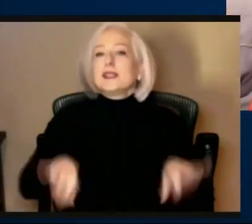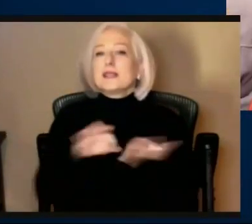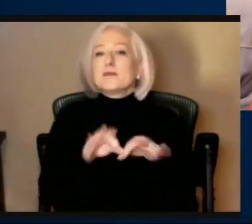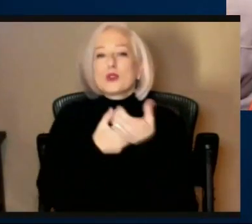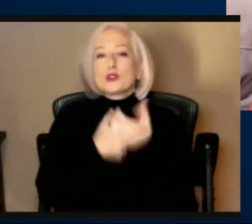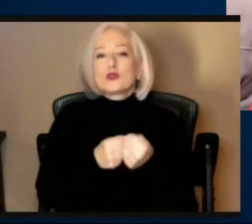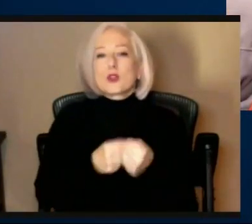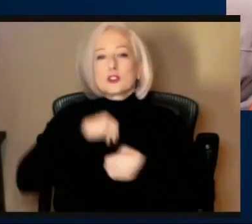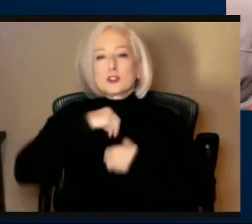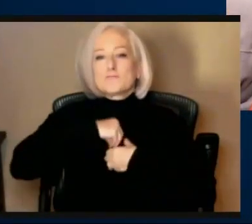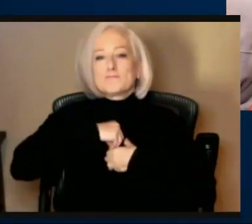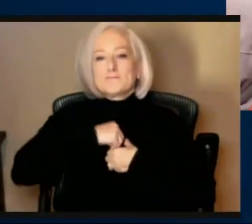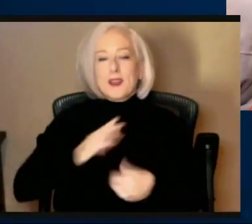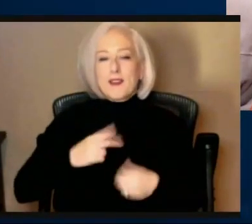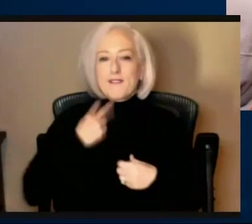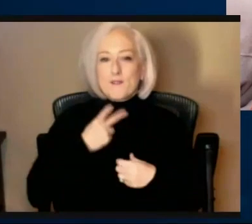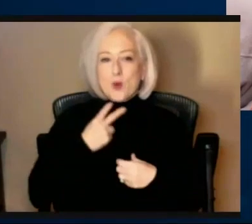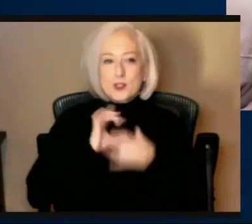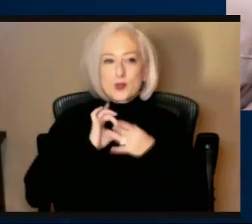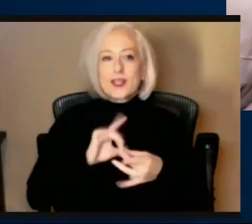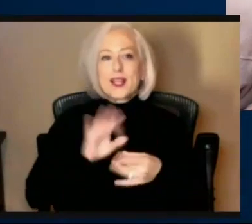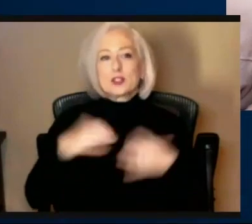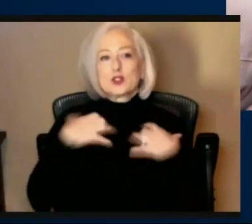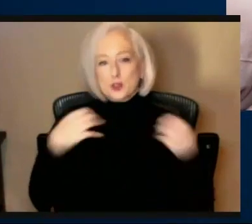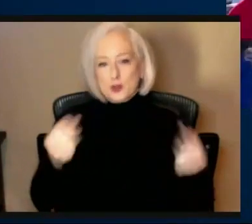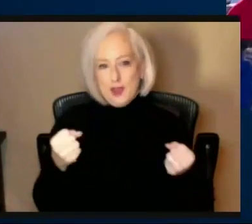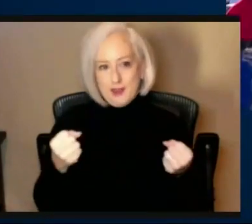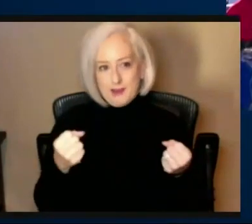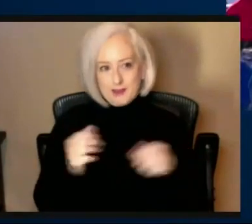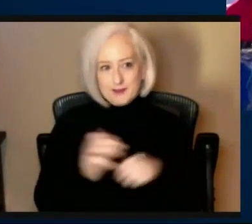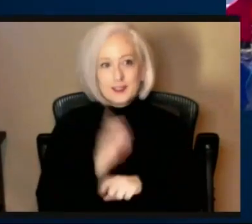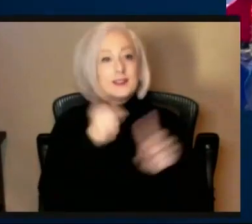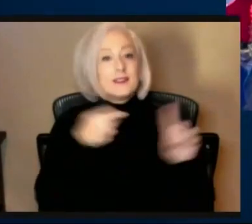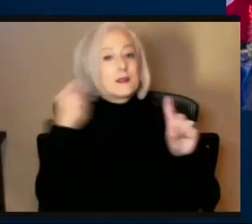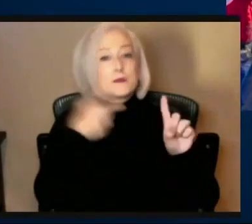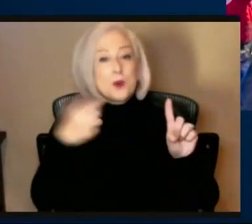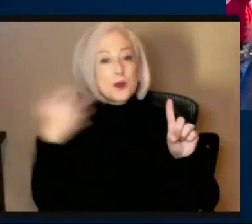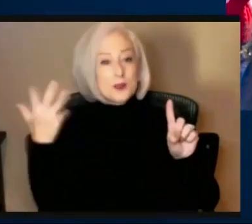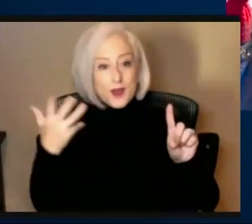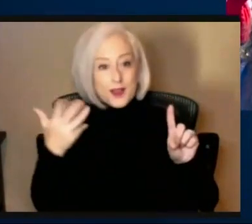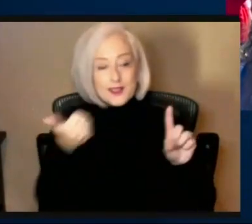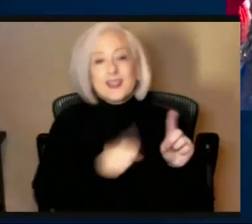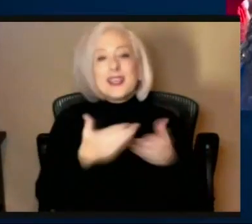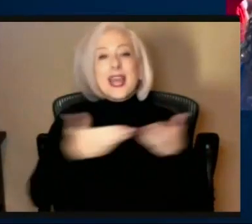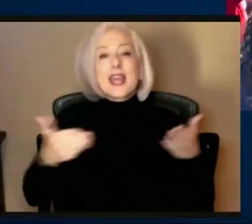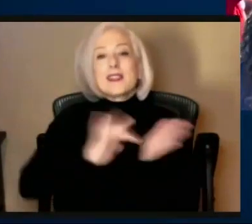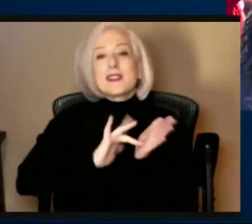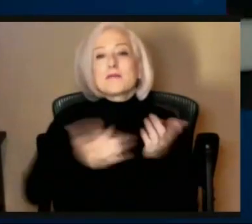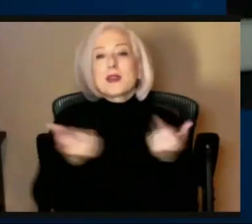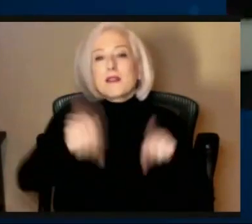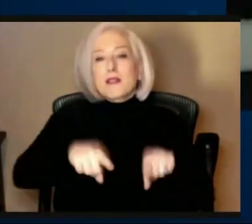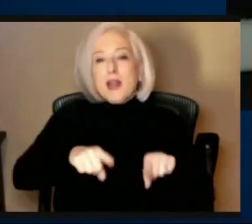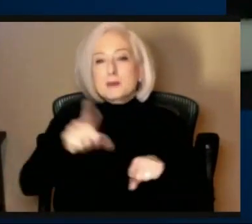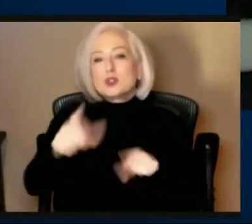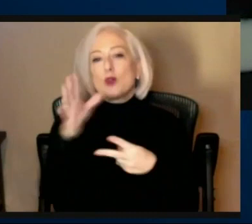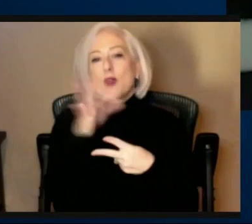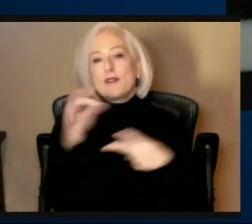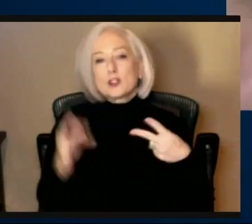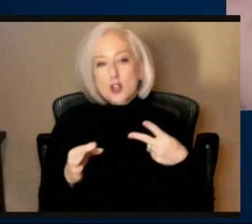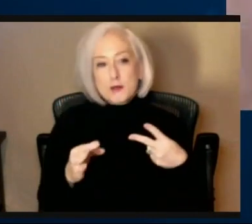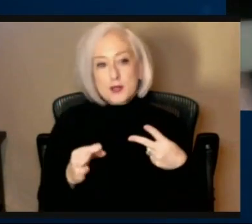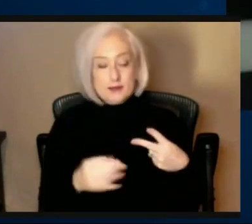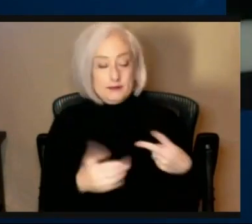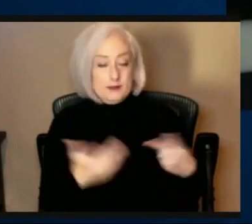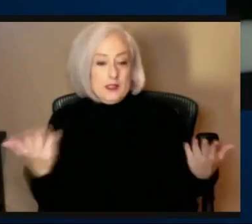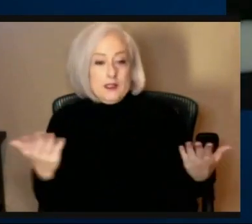health. As you get older, you have a point when anything medical comes up, you have a choice of, okay, is this it? Do I give up to this